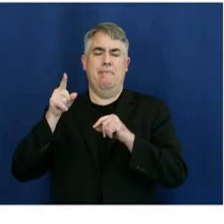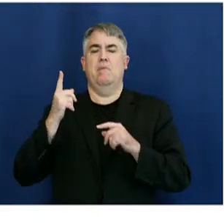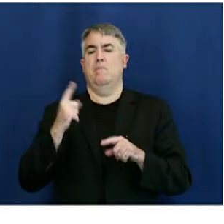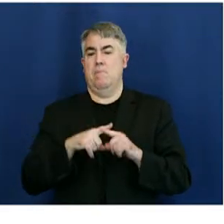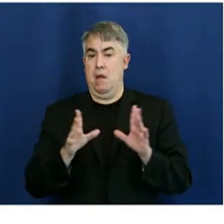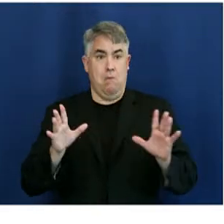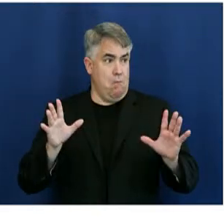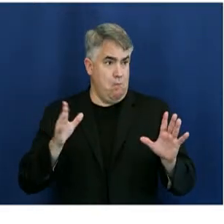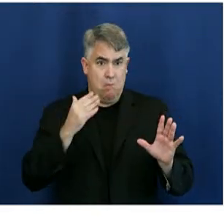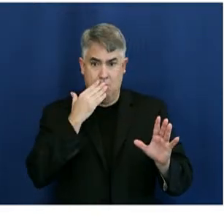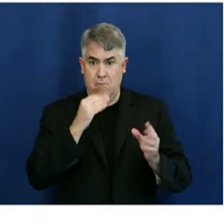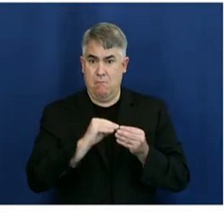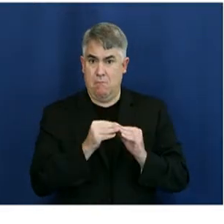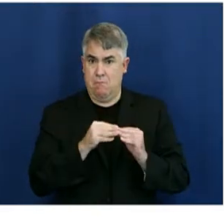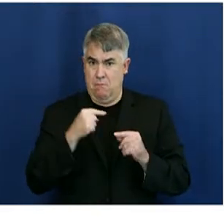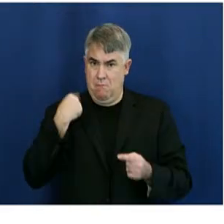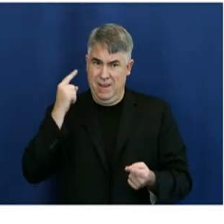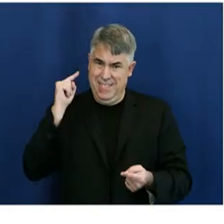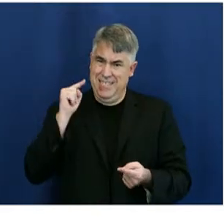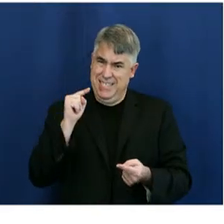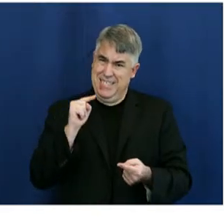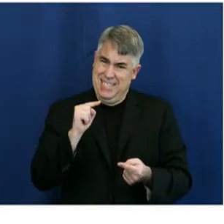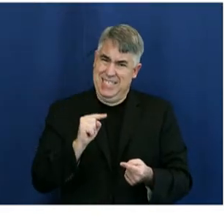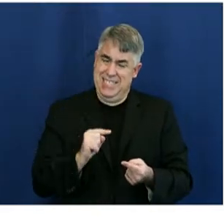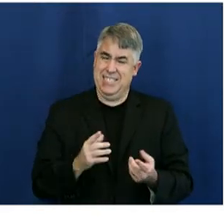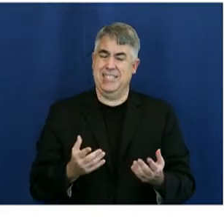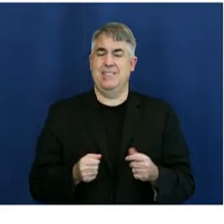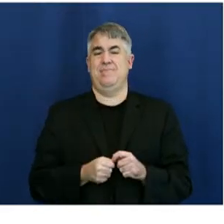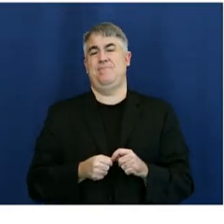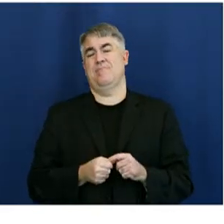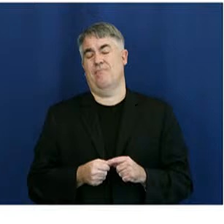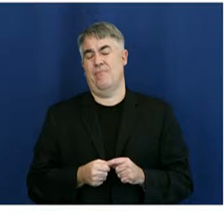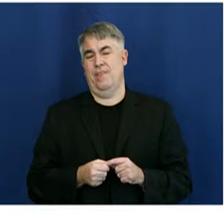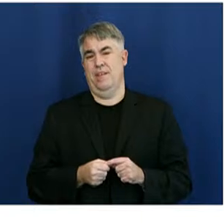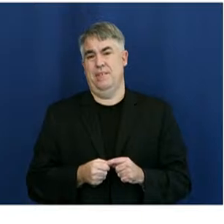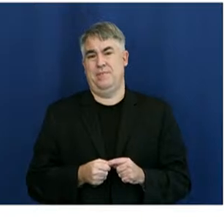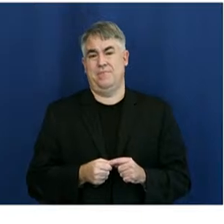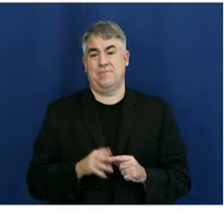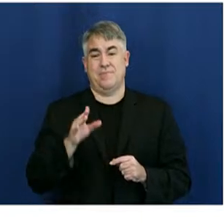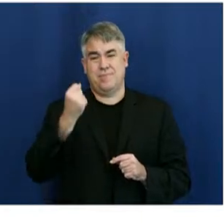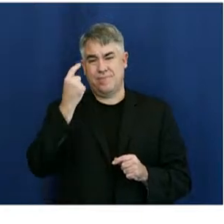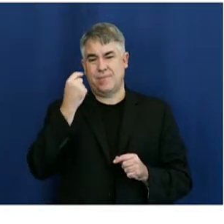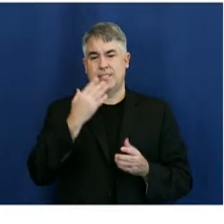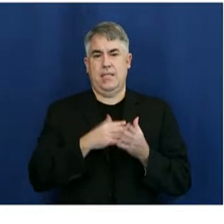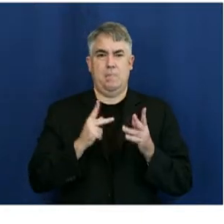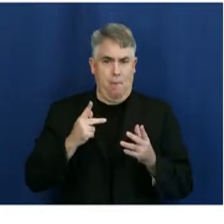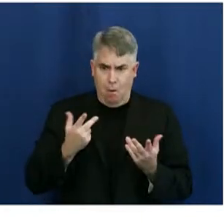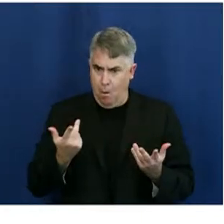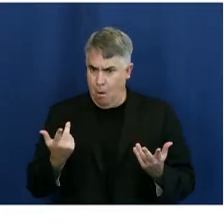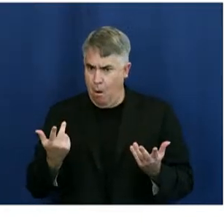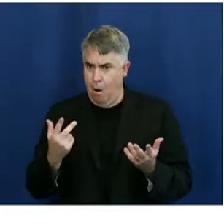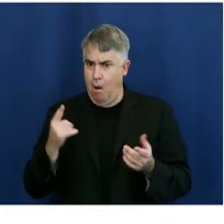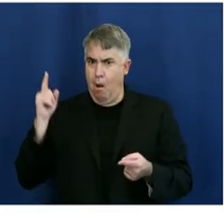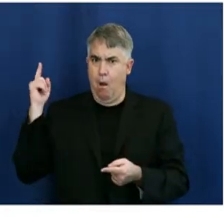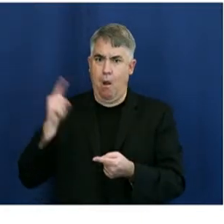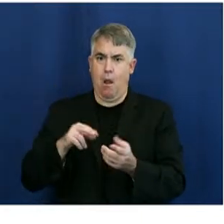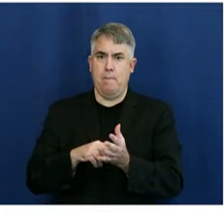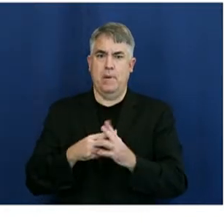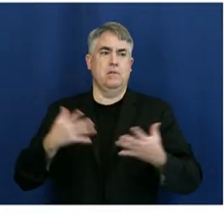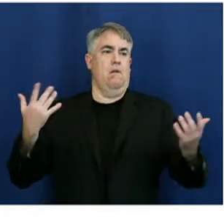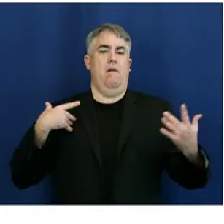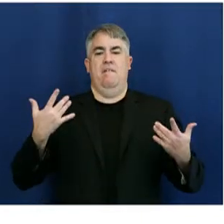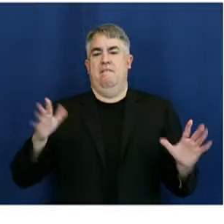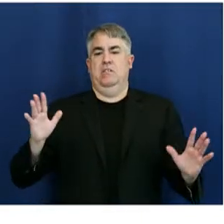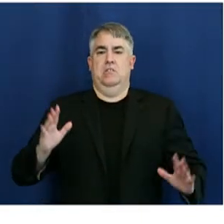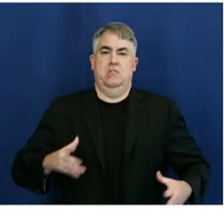in tiers. And again, we encourage everyone that there's a natural sense of as things get better, people lose their focus, and when we lose our focus, then things aren't